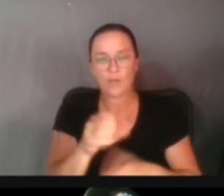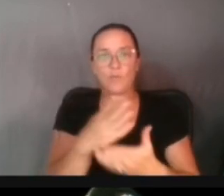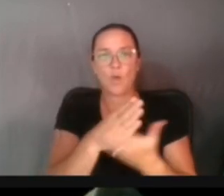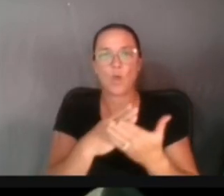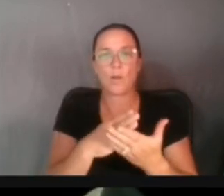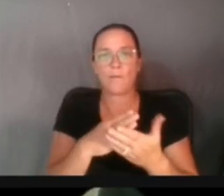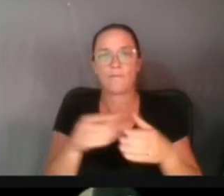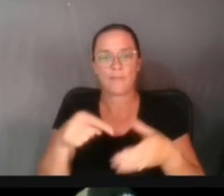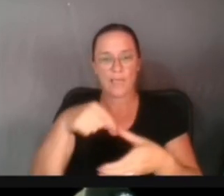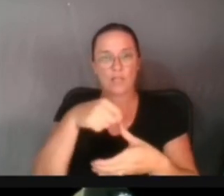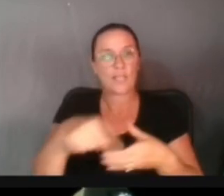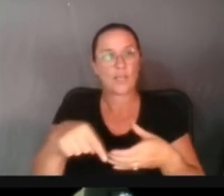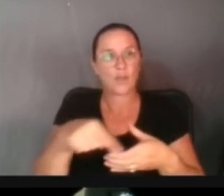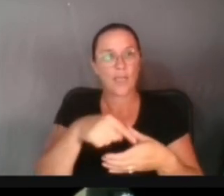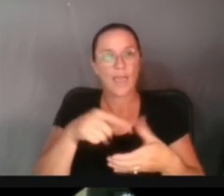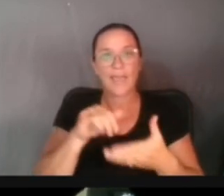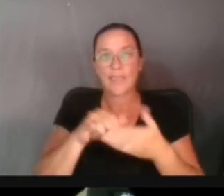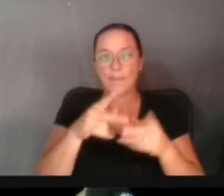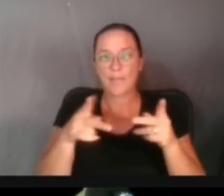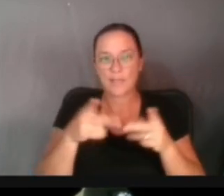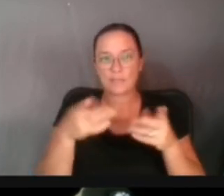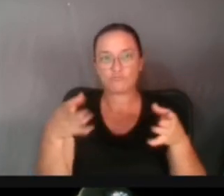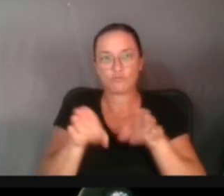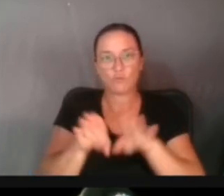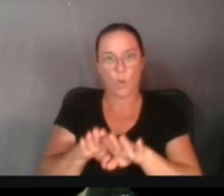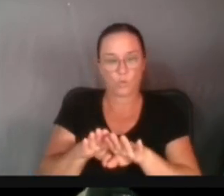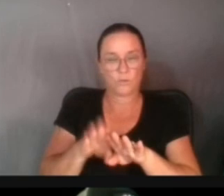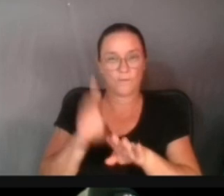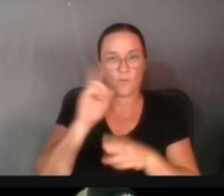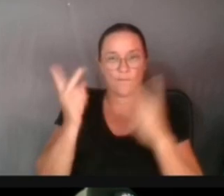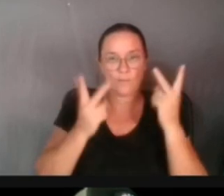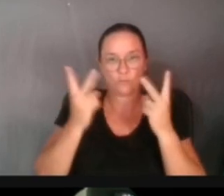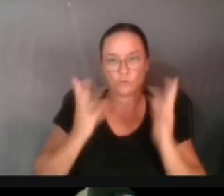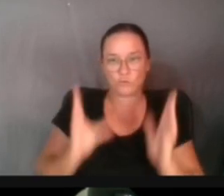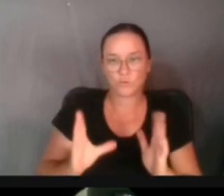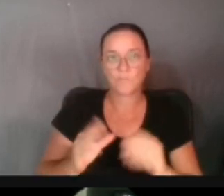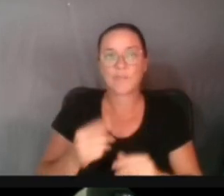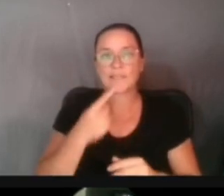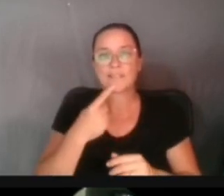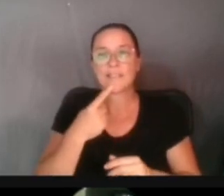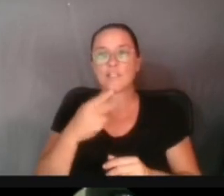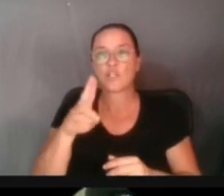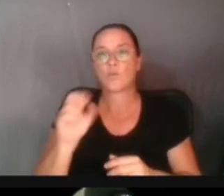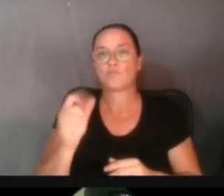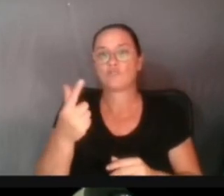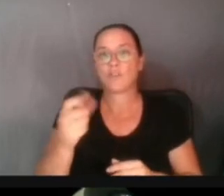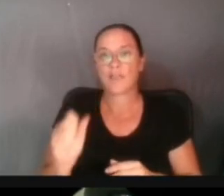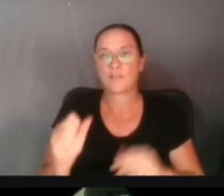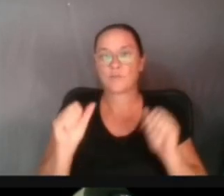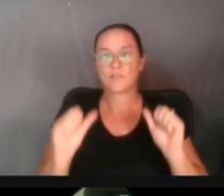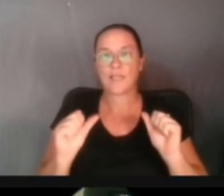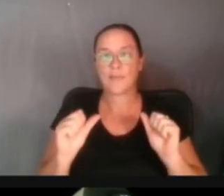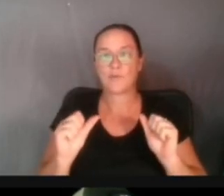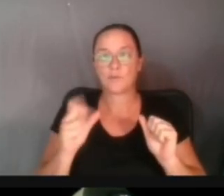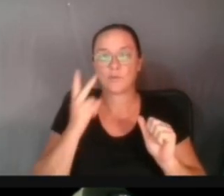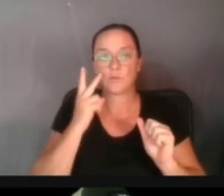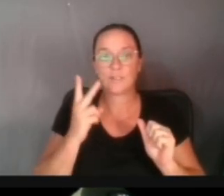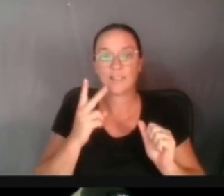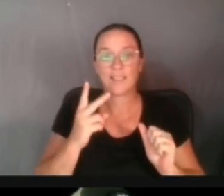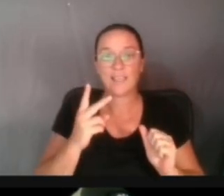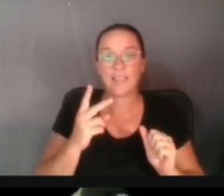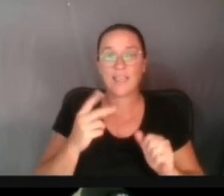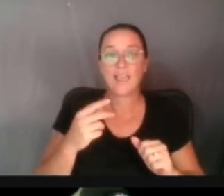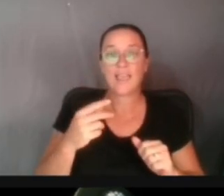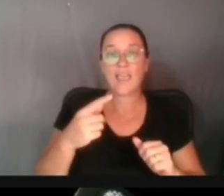It was a place that is closed to visitors. And it says here USGS was able to encounter up to a half a meter or